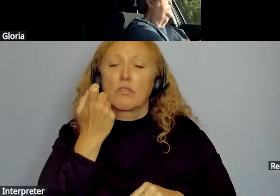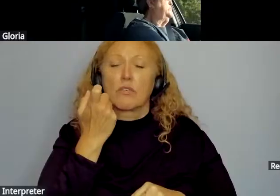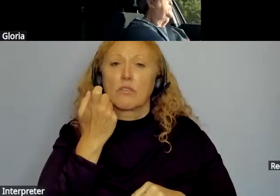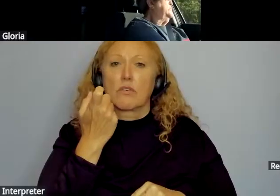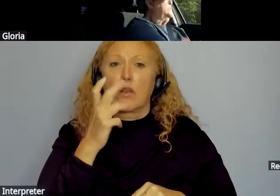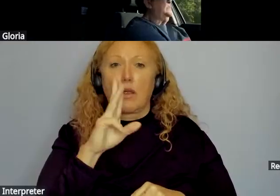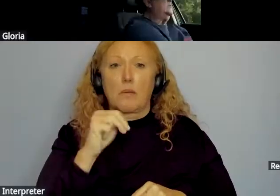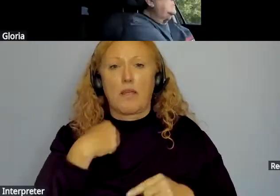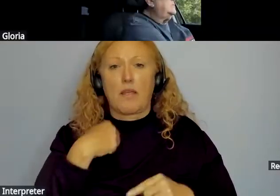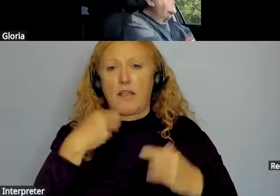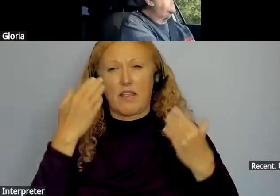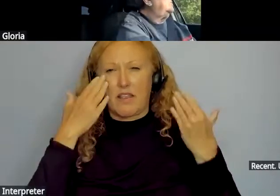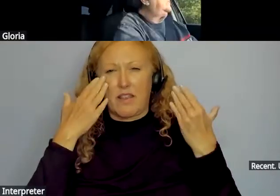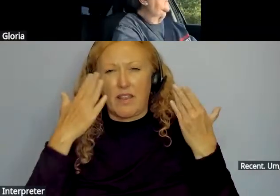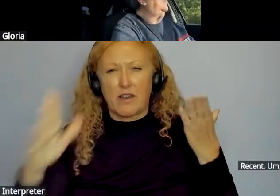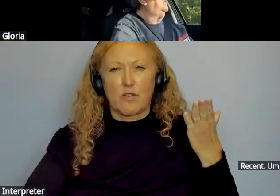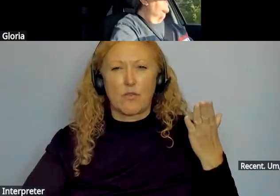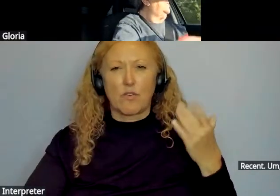I don't know.